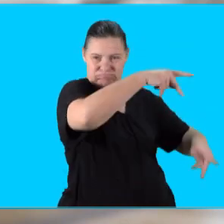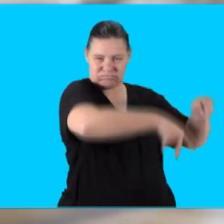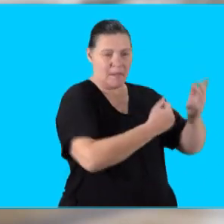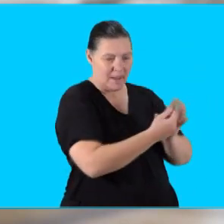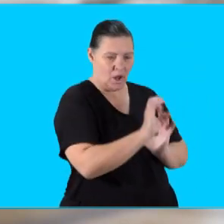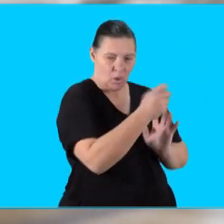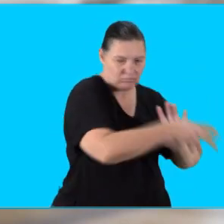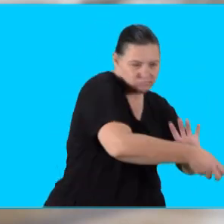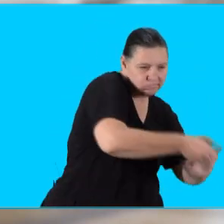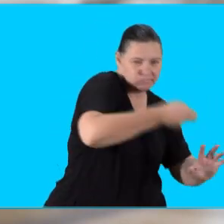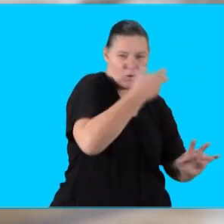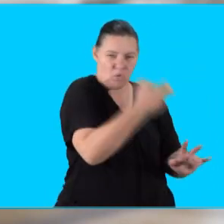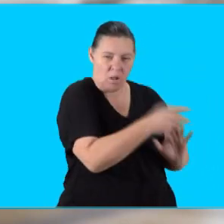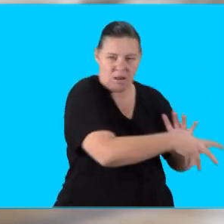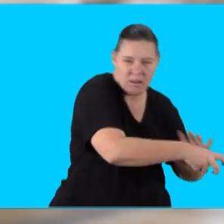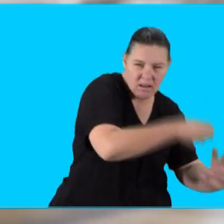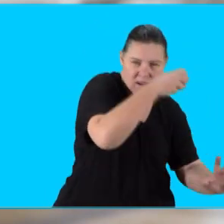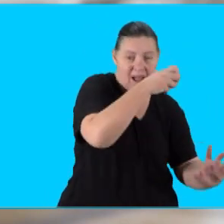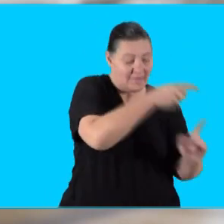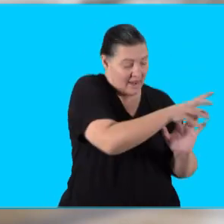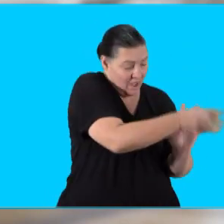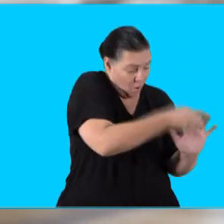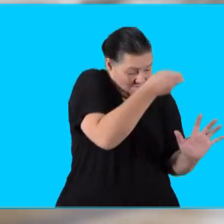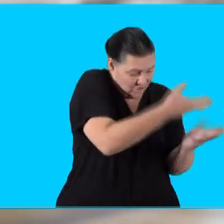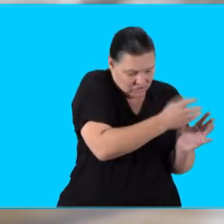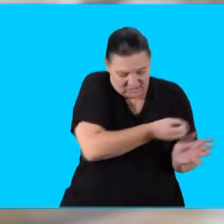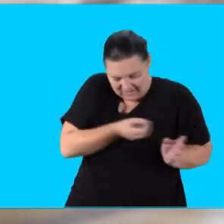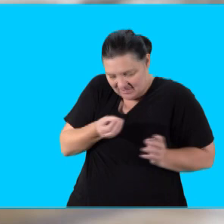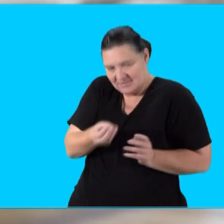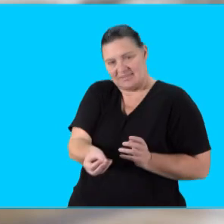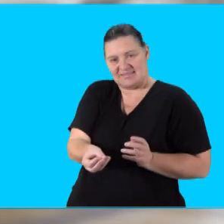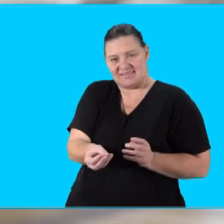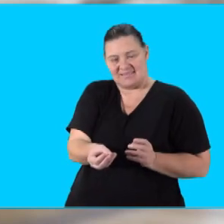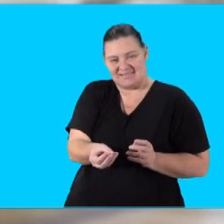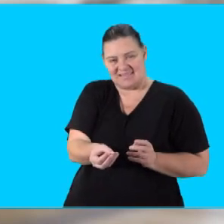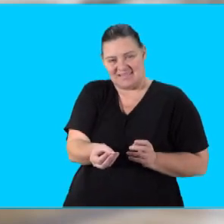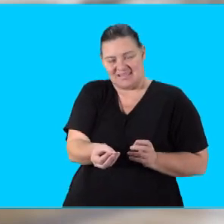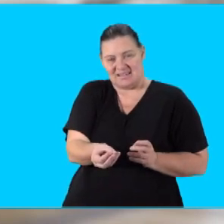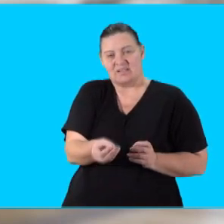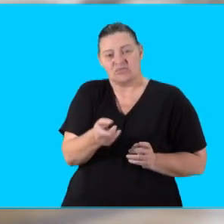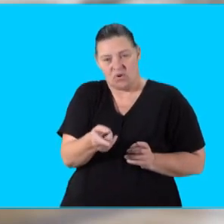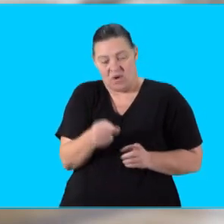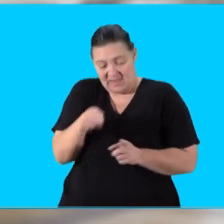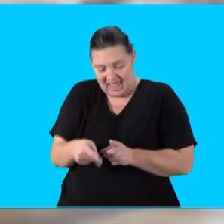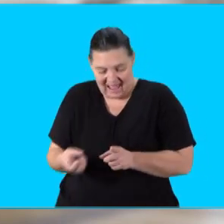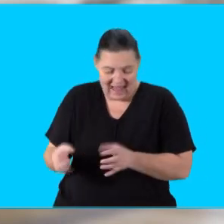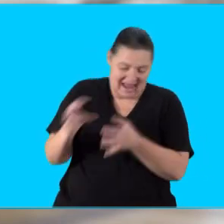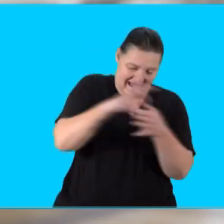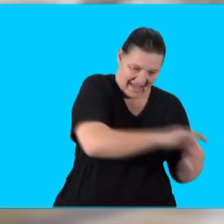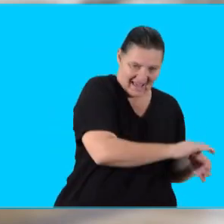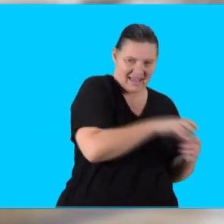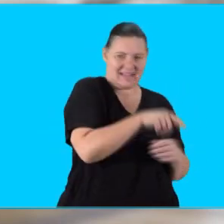in the primary sector. Now that the business in the secondary sector, it's obviously before